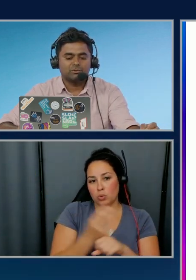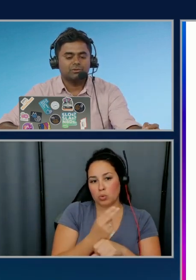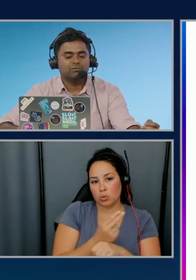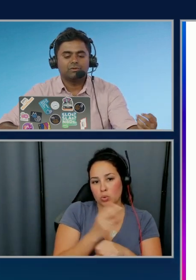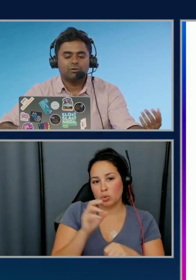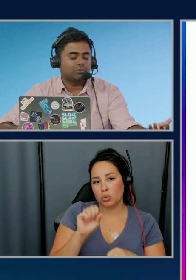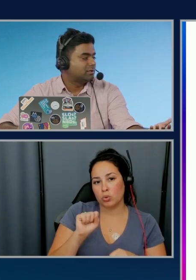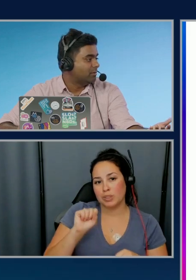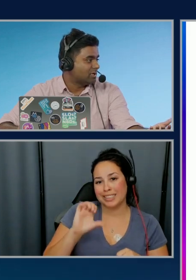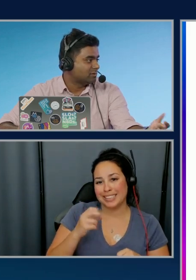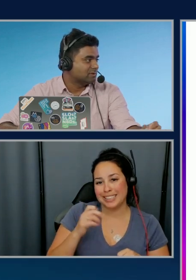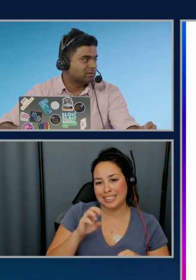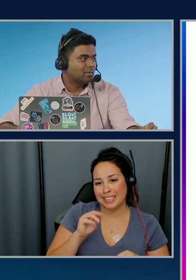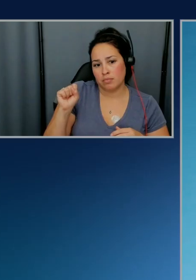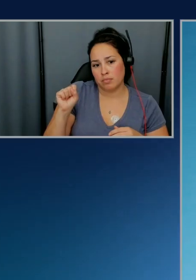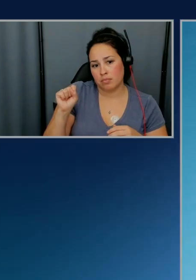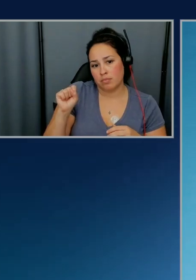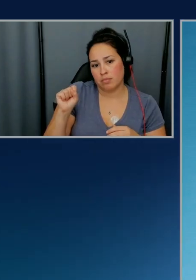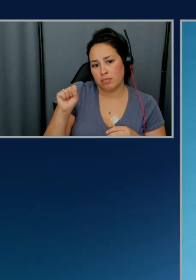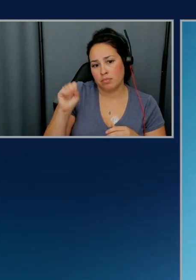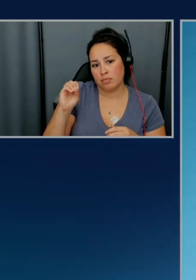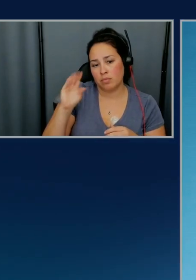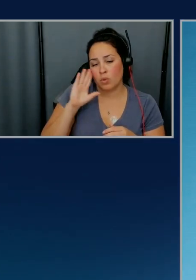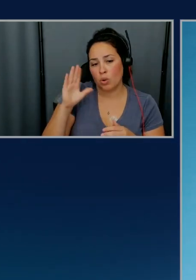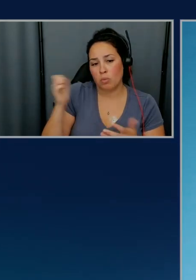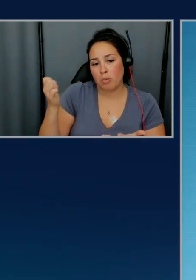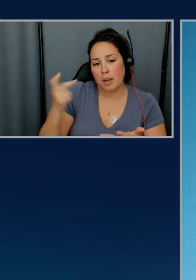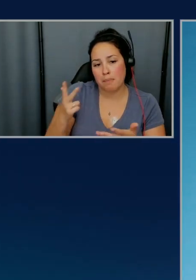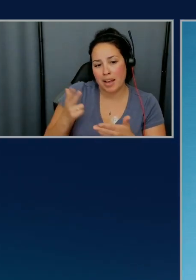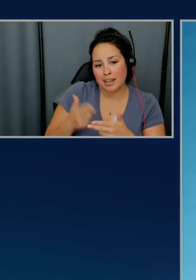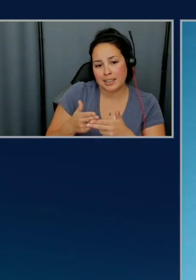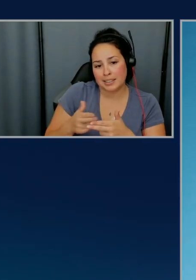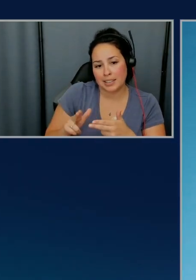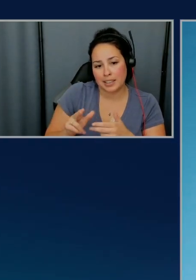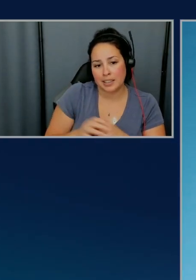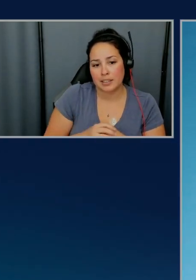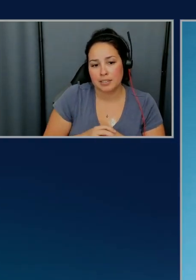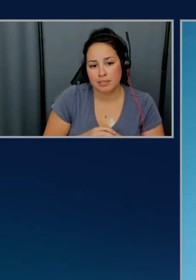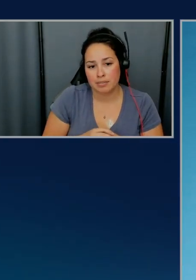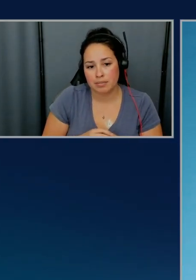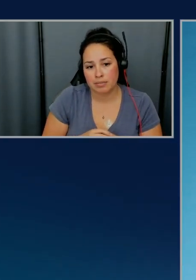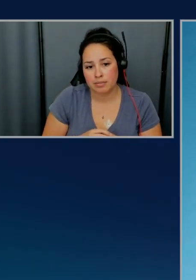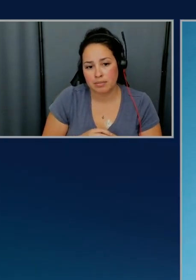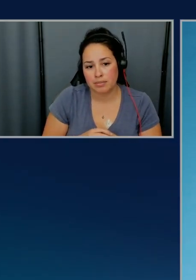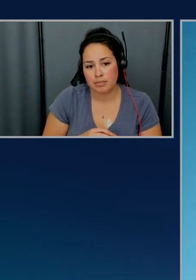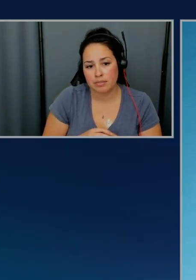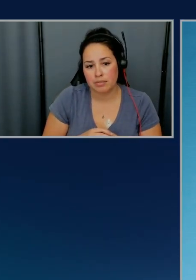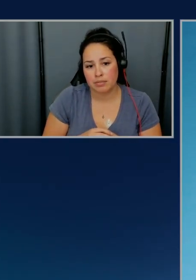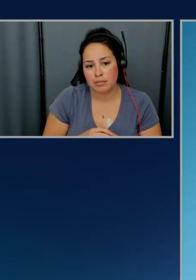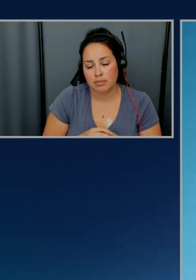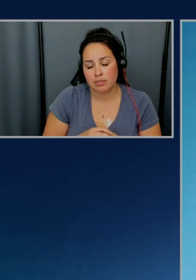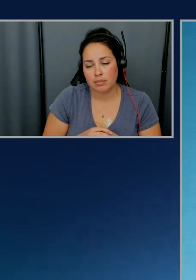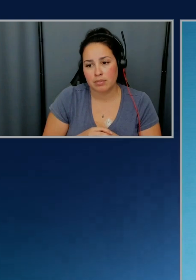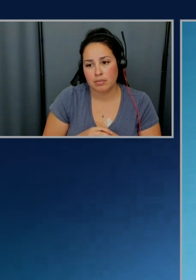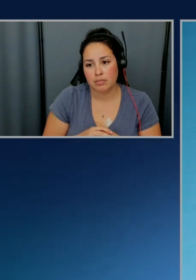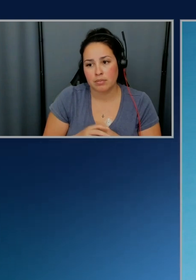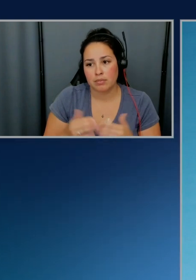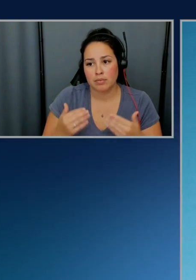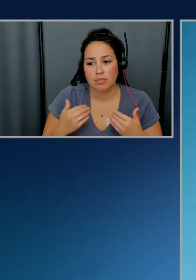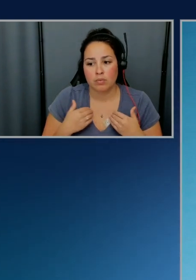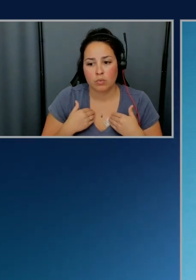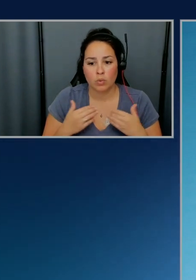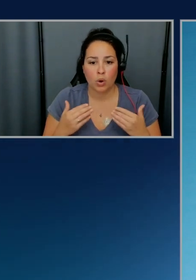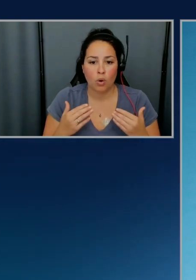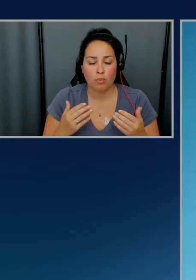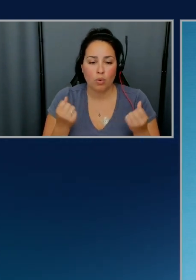can substitute with your own key management system. The idea here is, again, multi-party collaboration problem, right? Yep. We want to